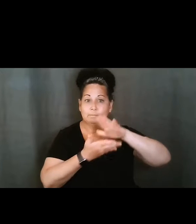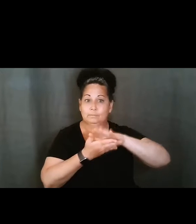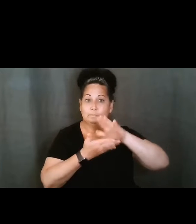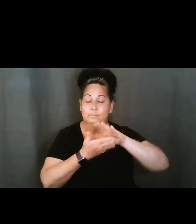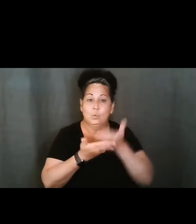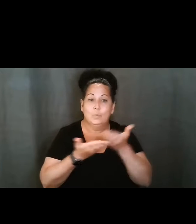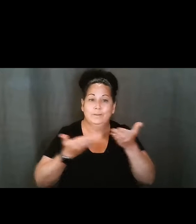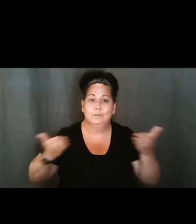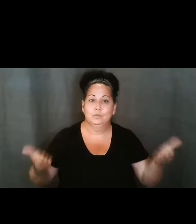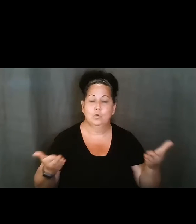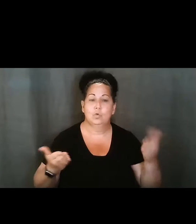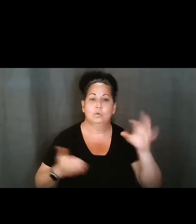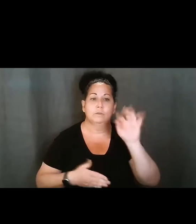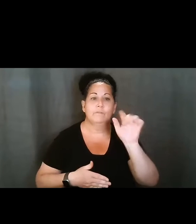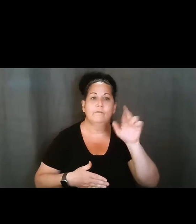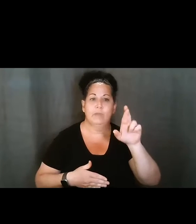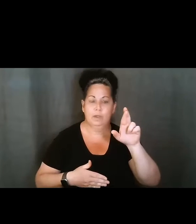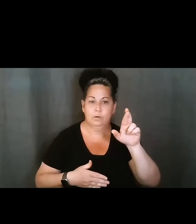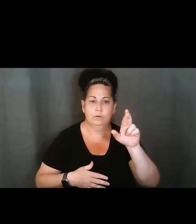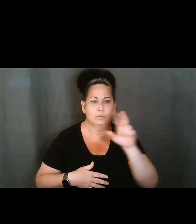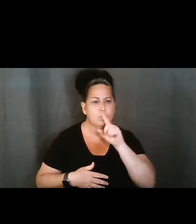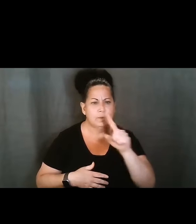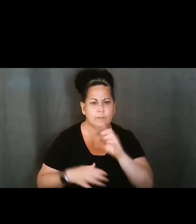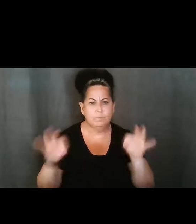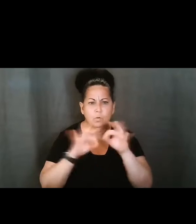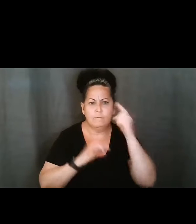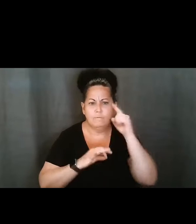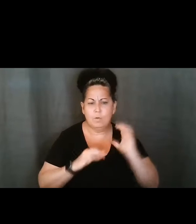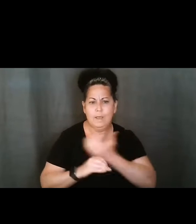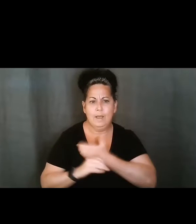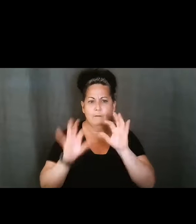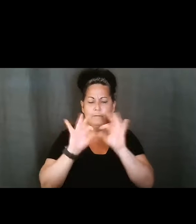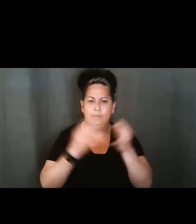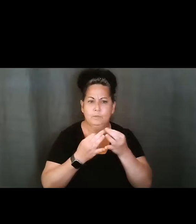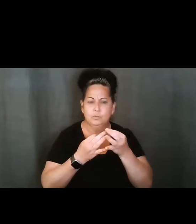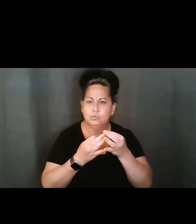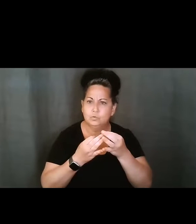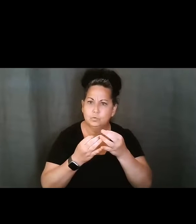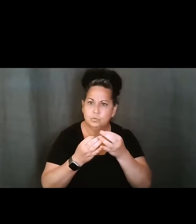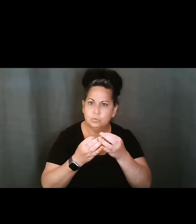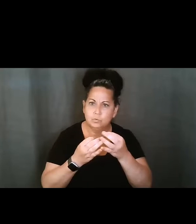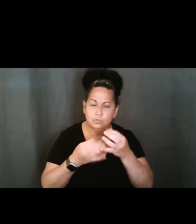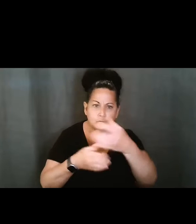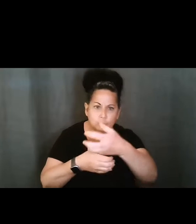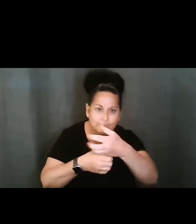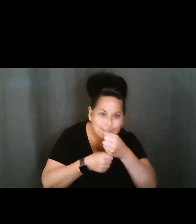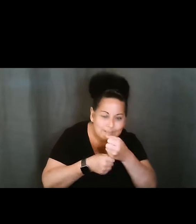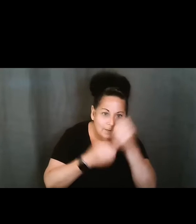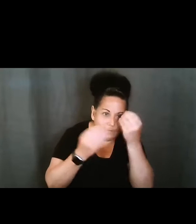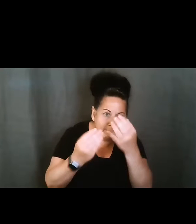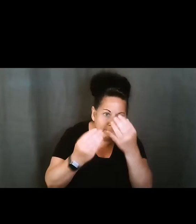for our families to learn information and receive information about summer camps this summer. If you're looking